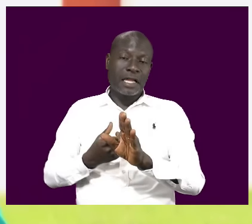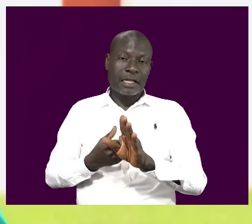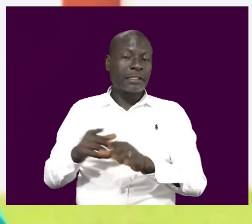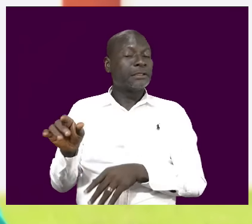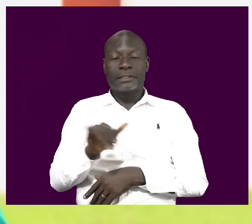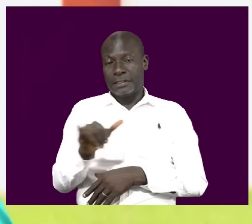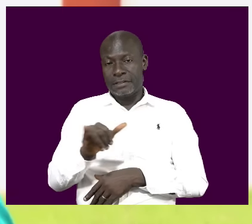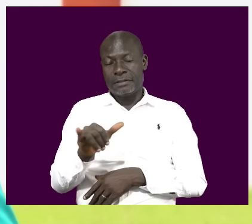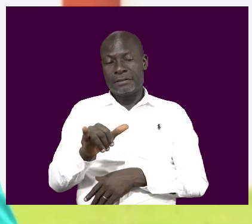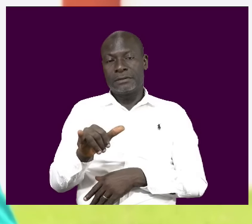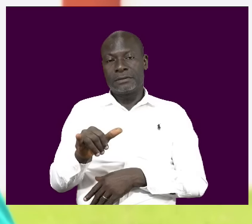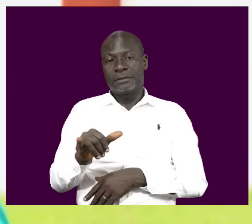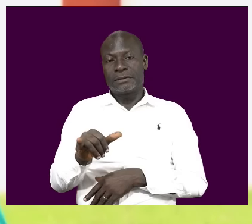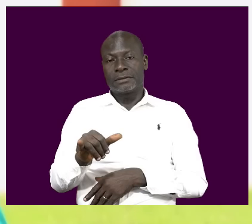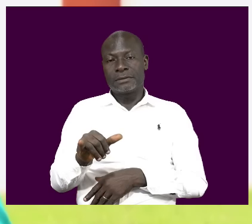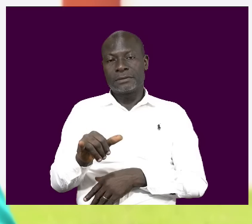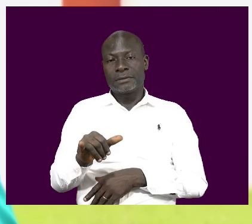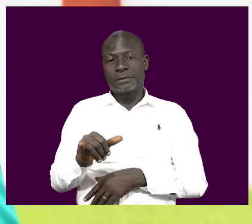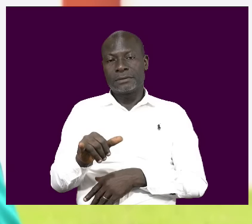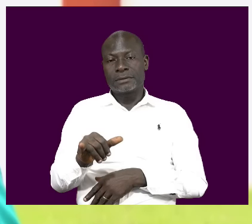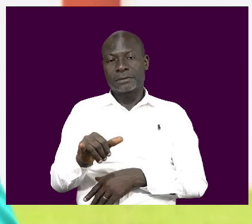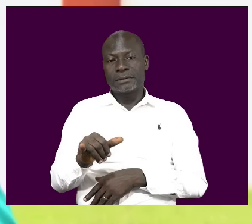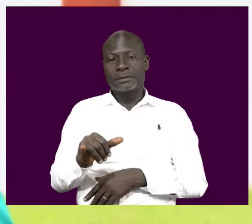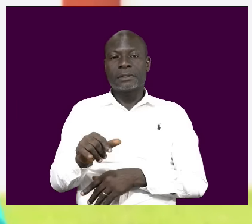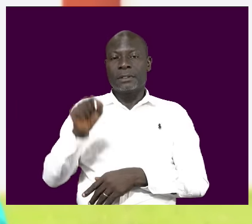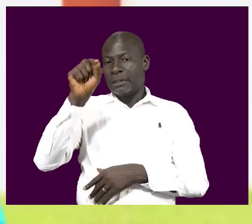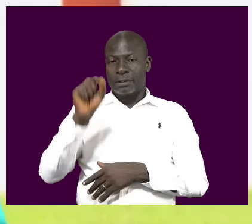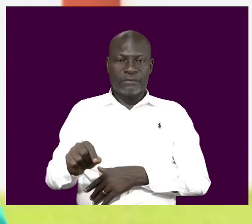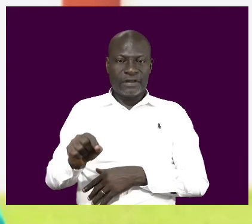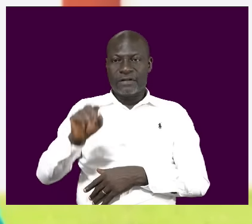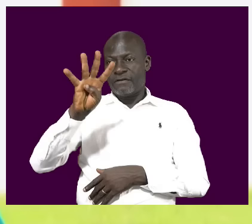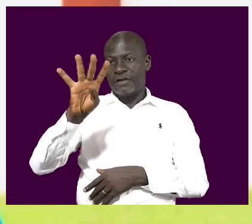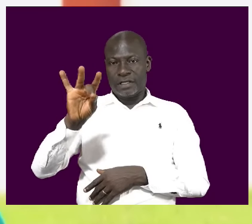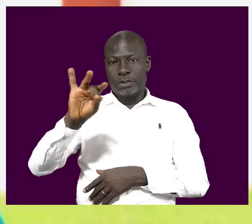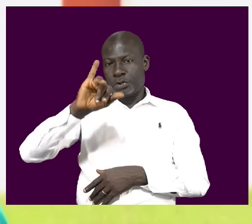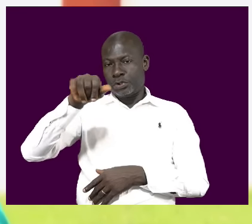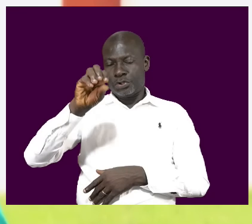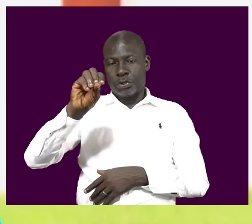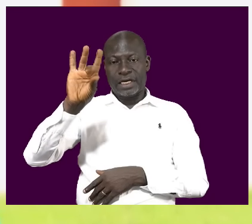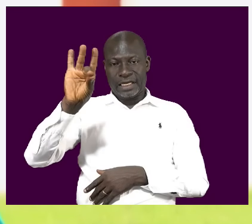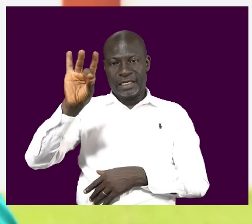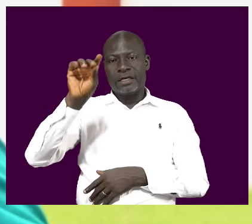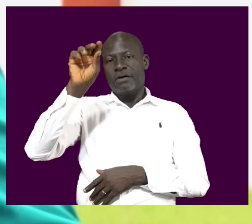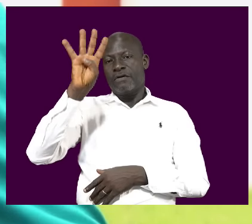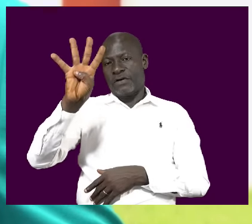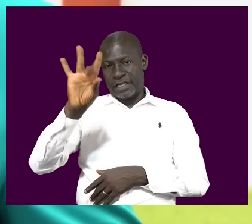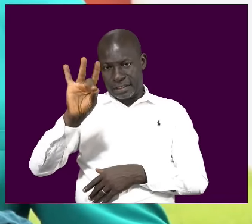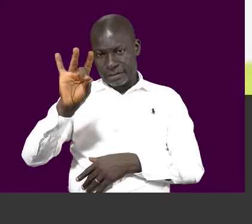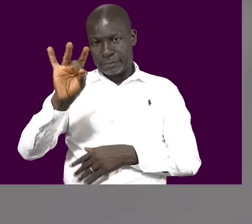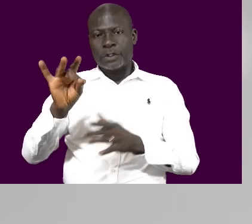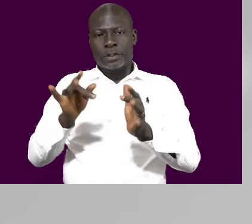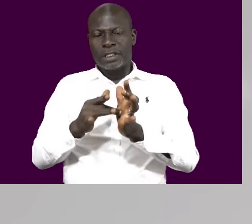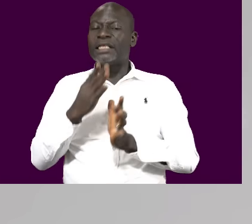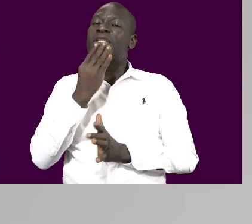amfu. Verse number 48. Ewa John chapter 8. John 8:48. Then the